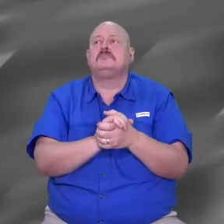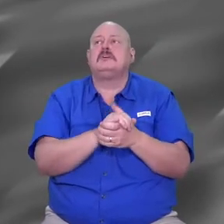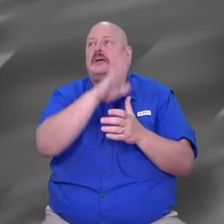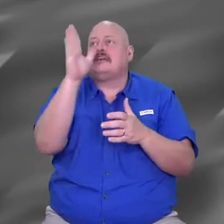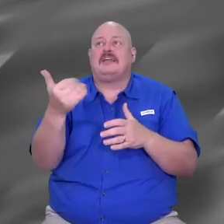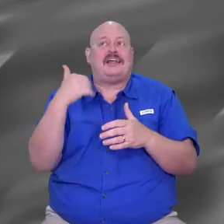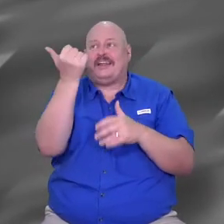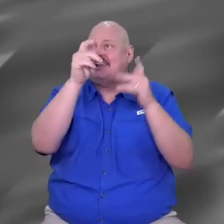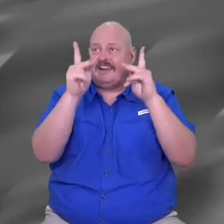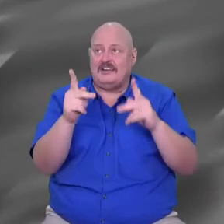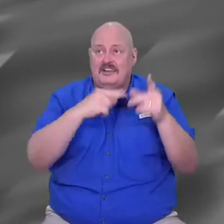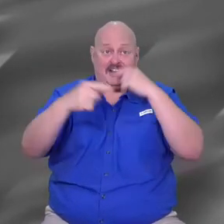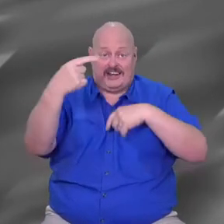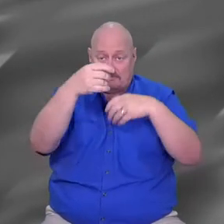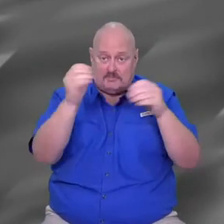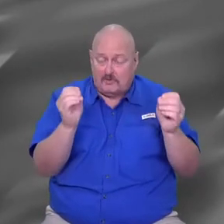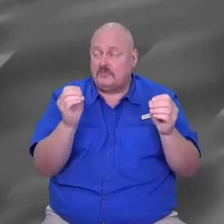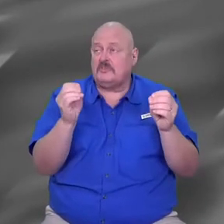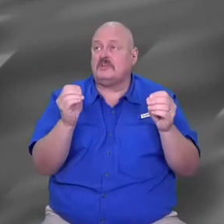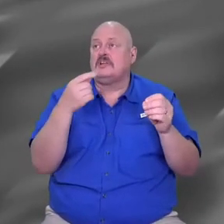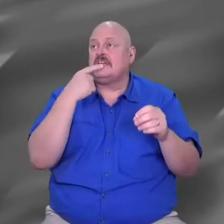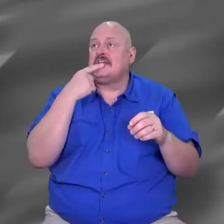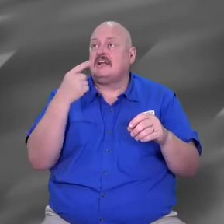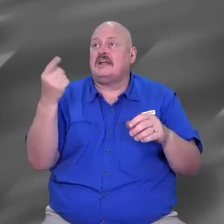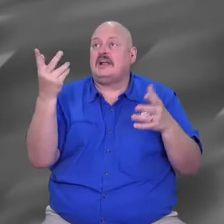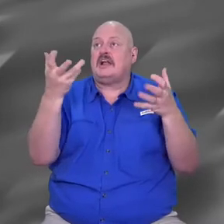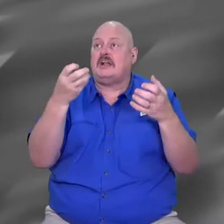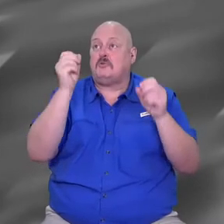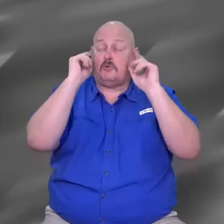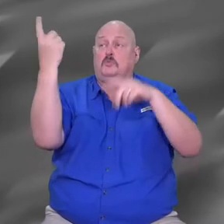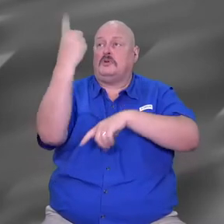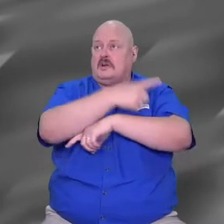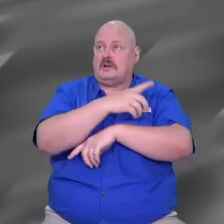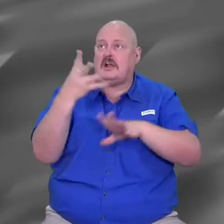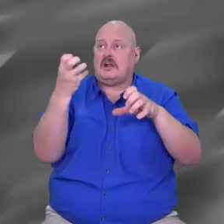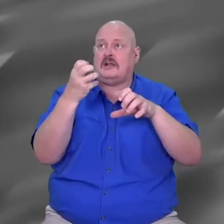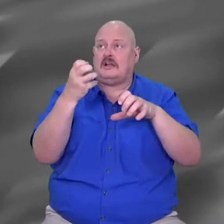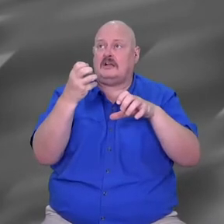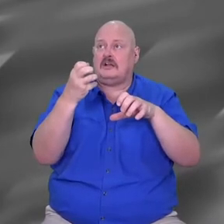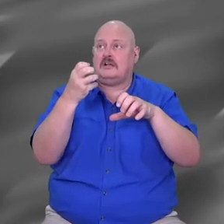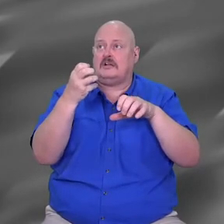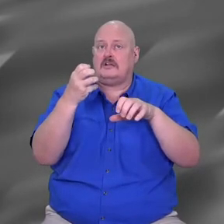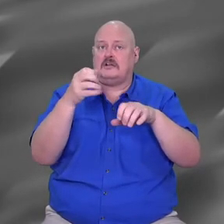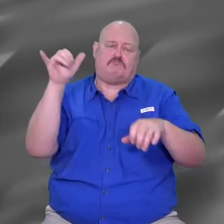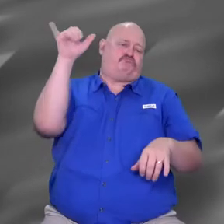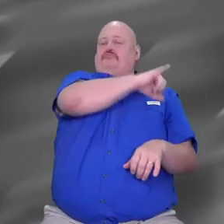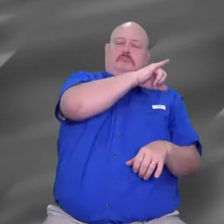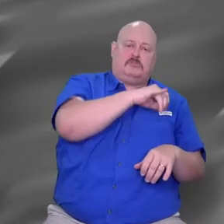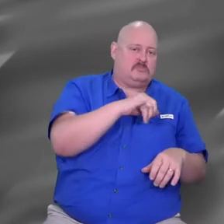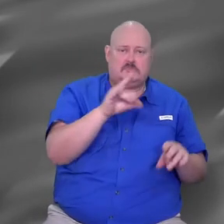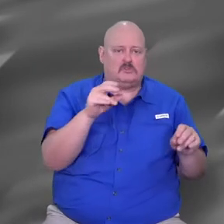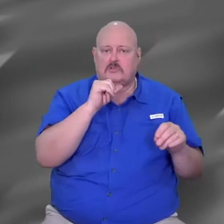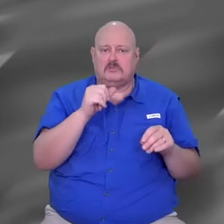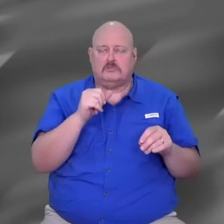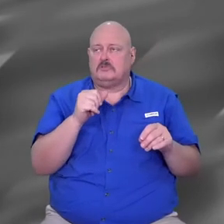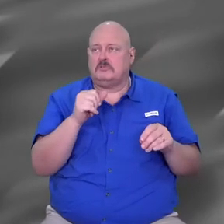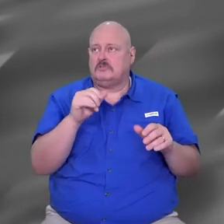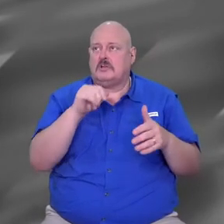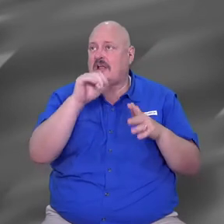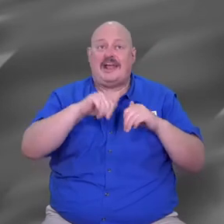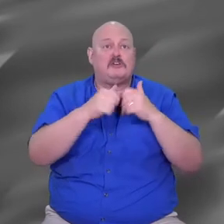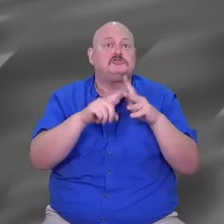had anybody who came into me and said, I just woke up one day and said, I want to be a full-fledged drunk. That's all I desire to be. How did it